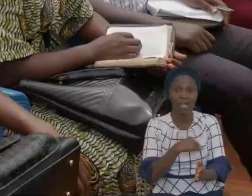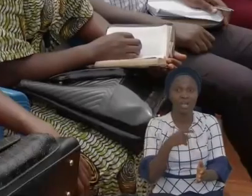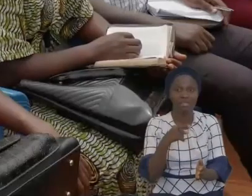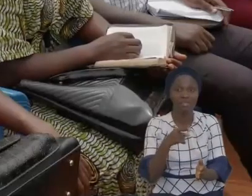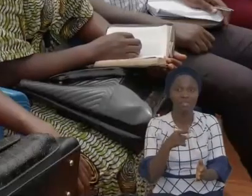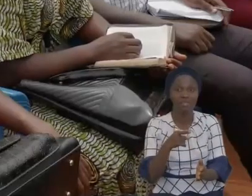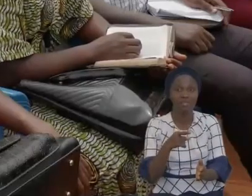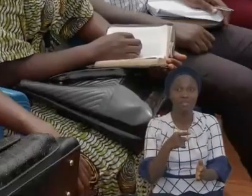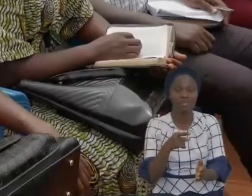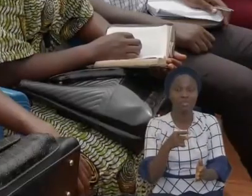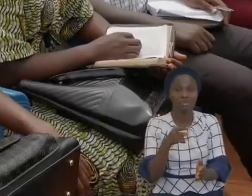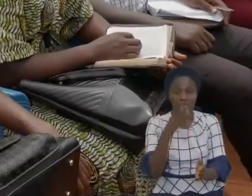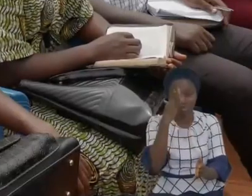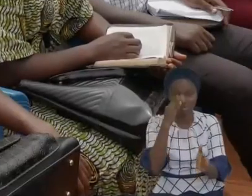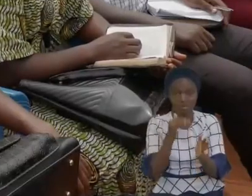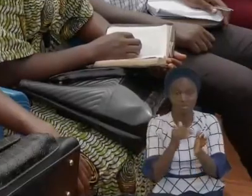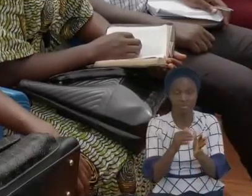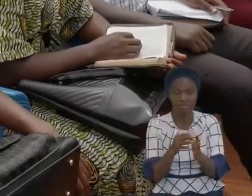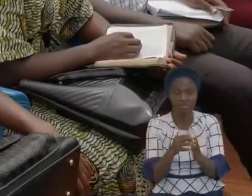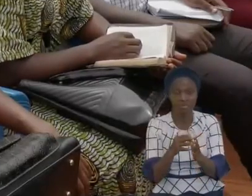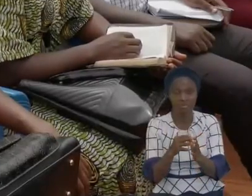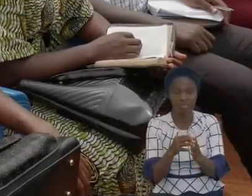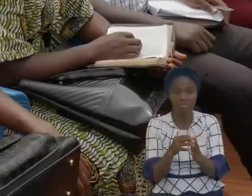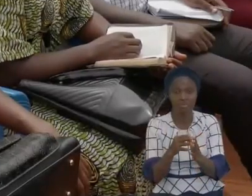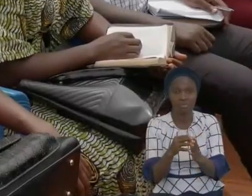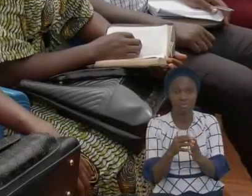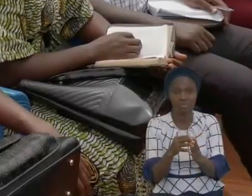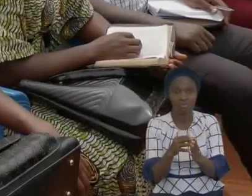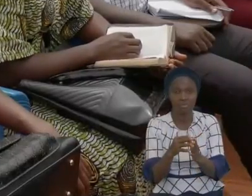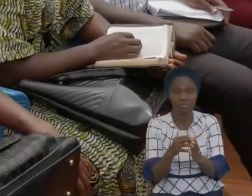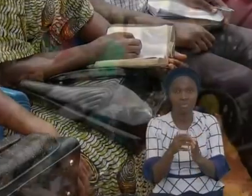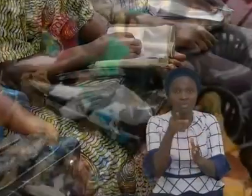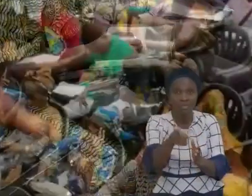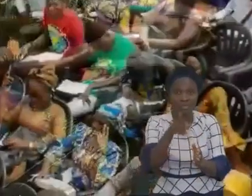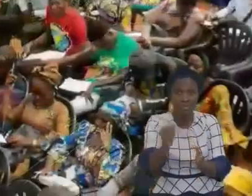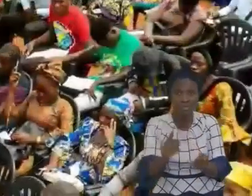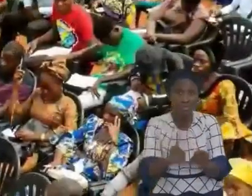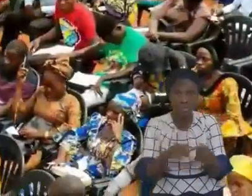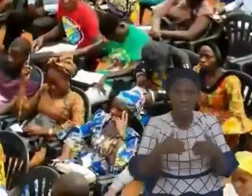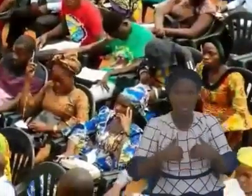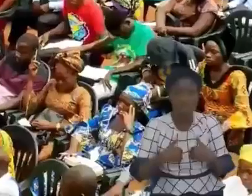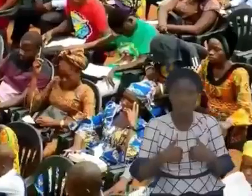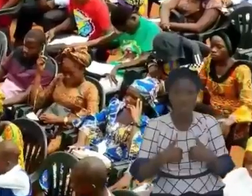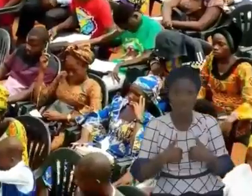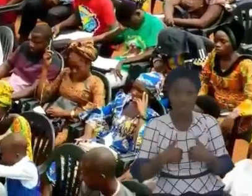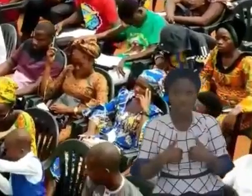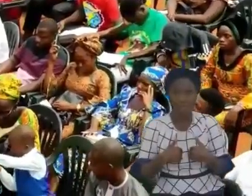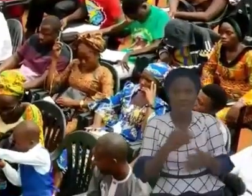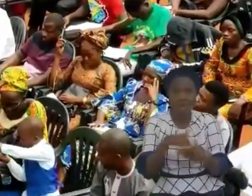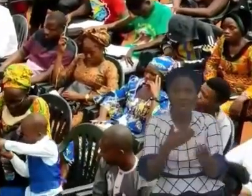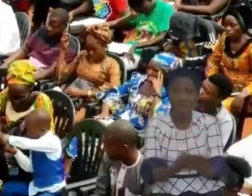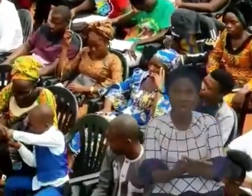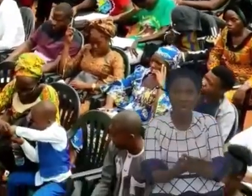You need to have all that Christ has provided